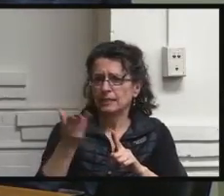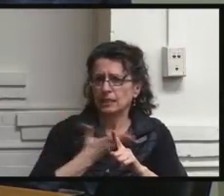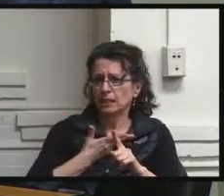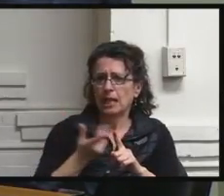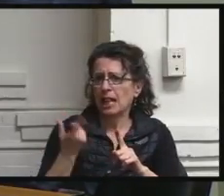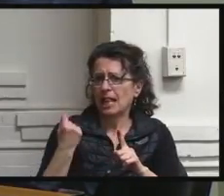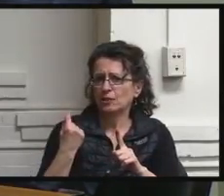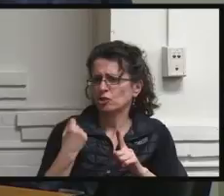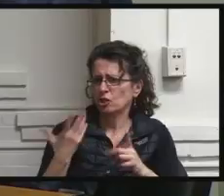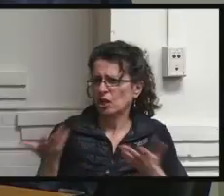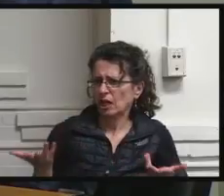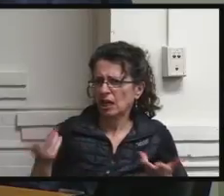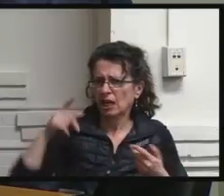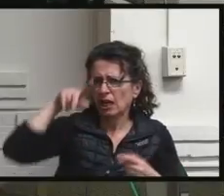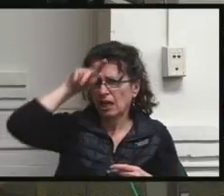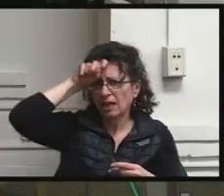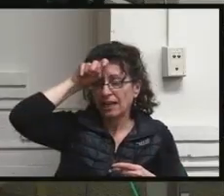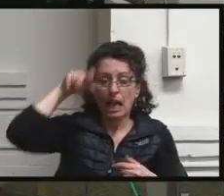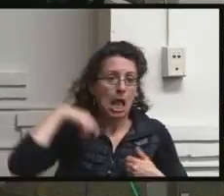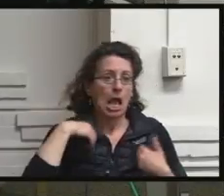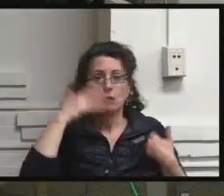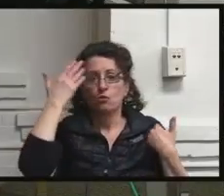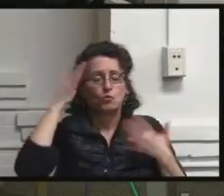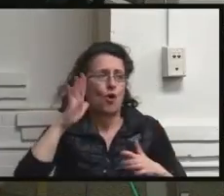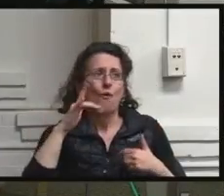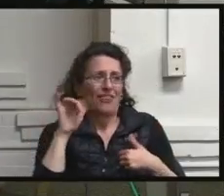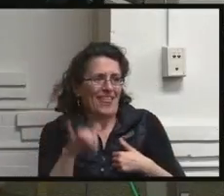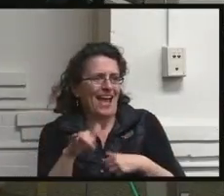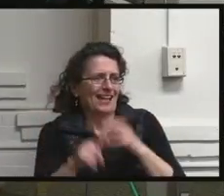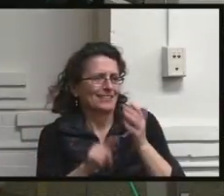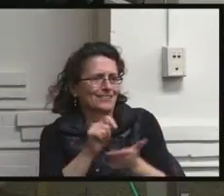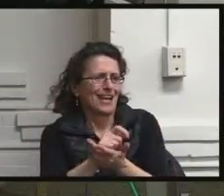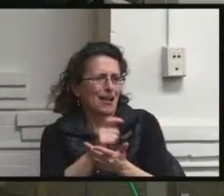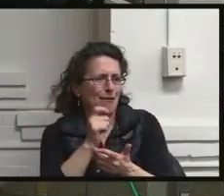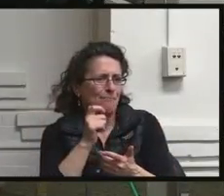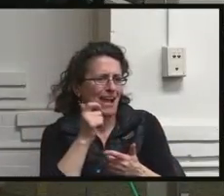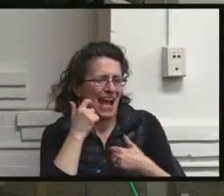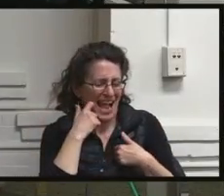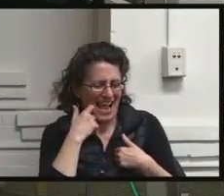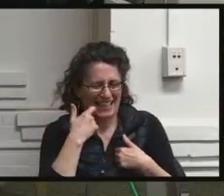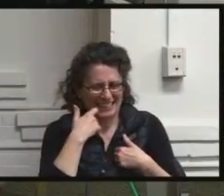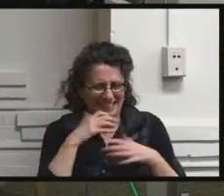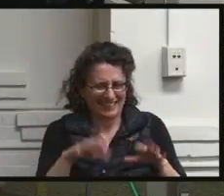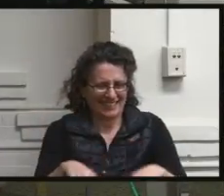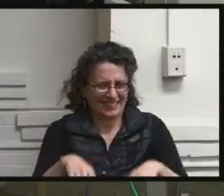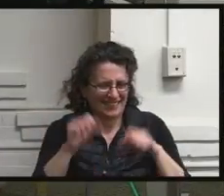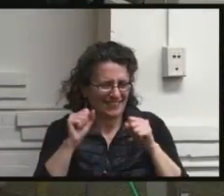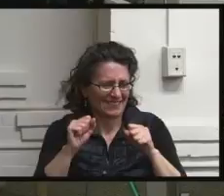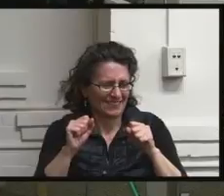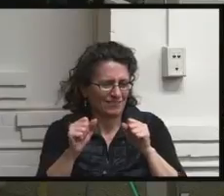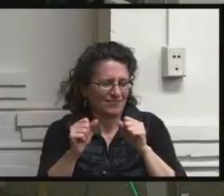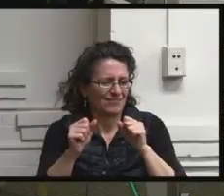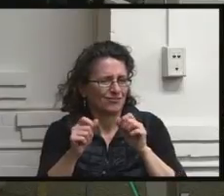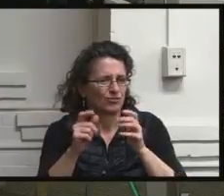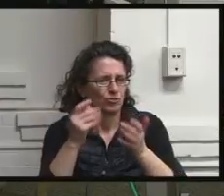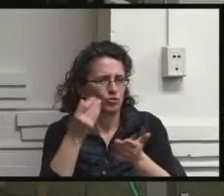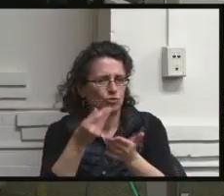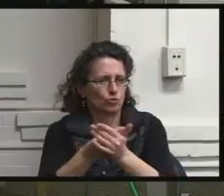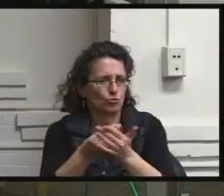year? I'm not sure. I had just taken over the treasurer's right. position late in the year, just before I came here. So,